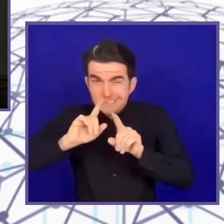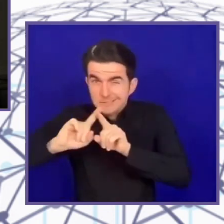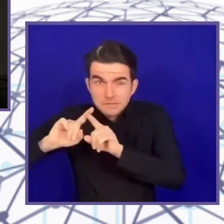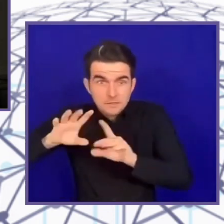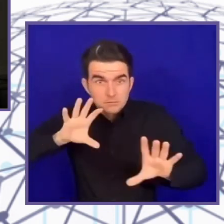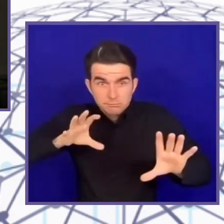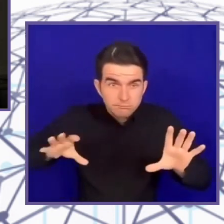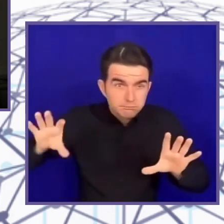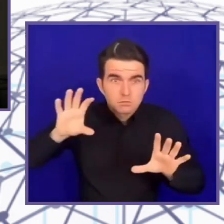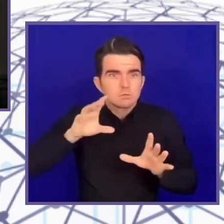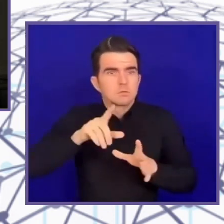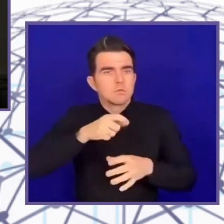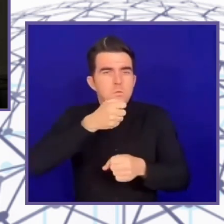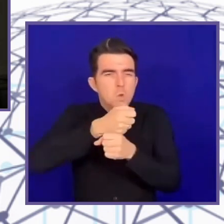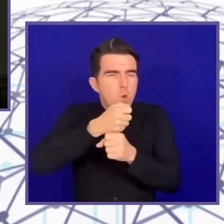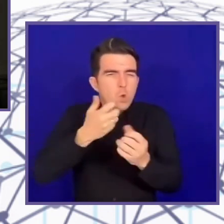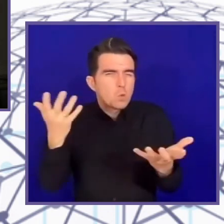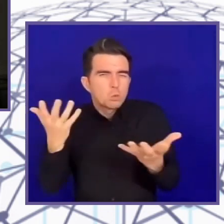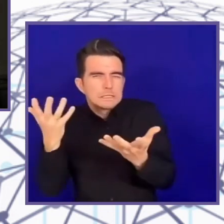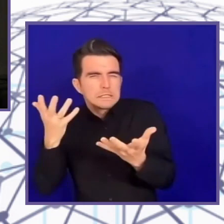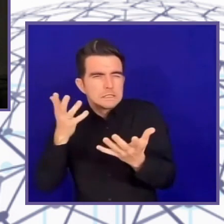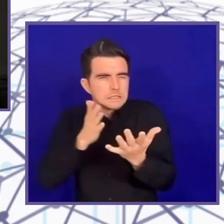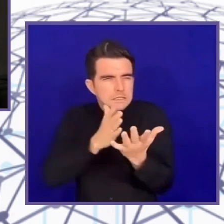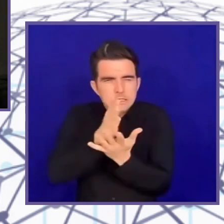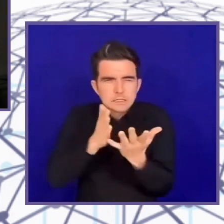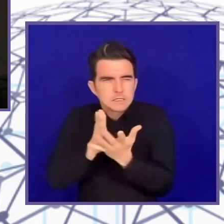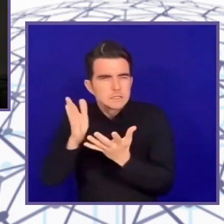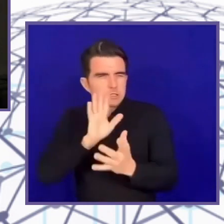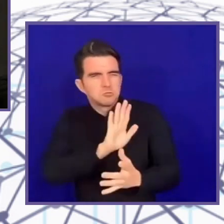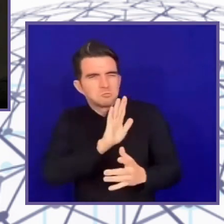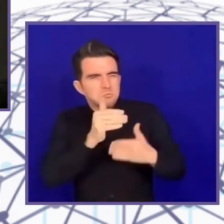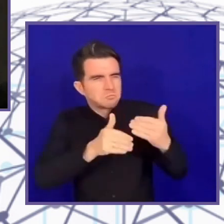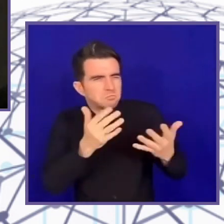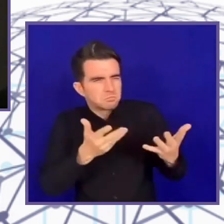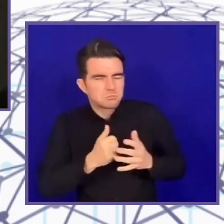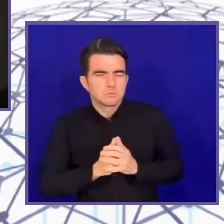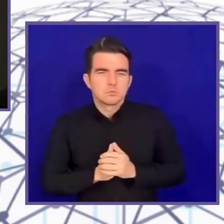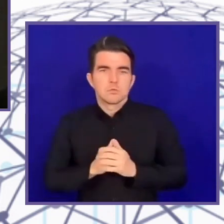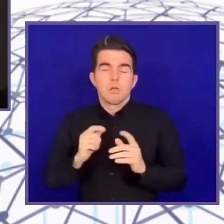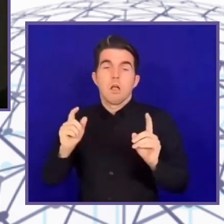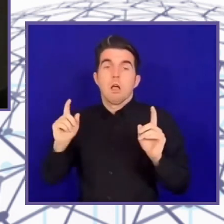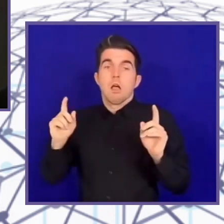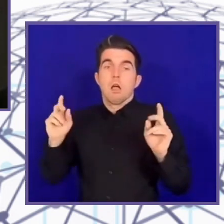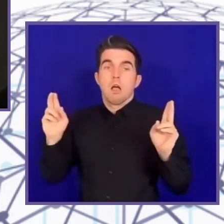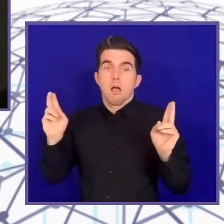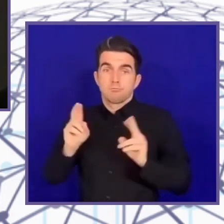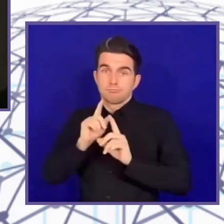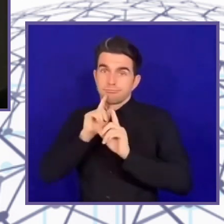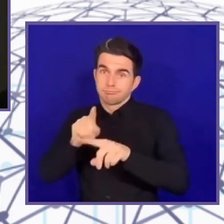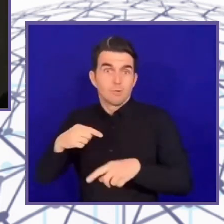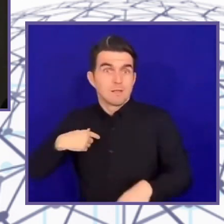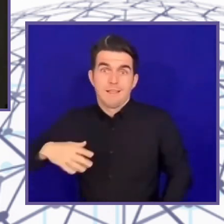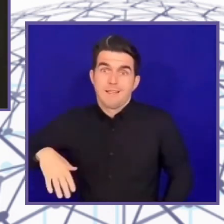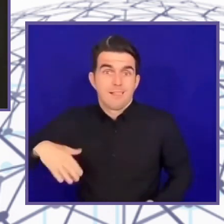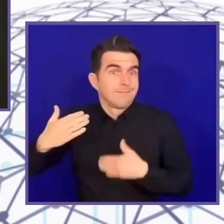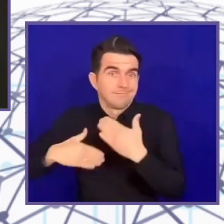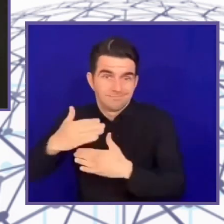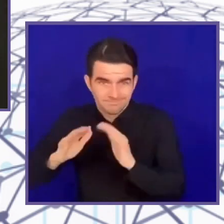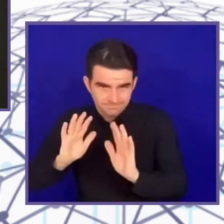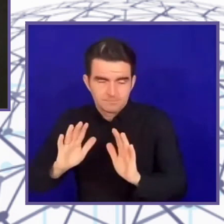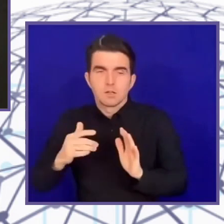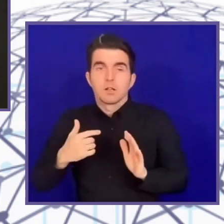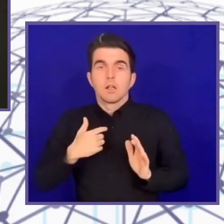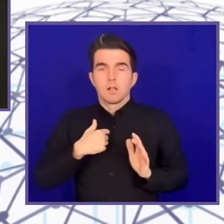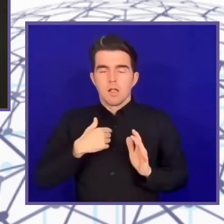business plan. So we're working on some market testing with the private sector on investment. If I had to guess, I'd say it probably would be focused